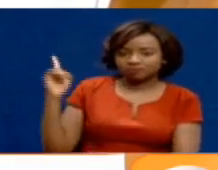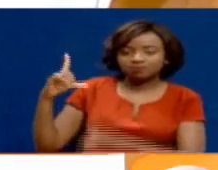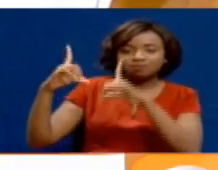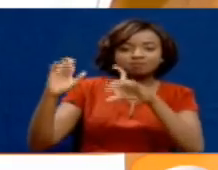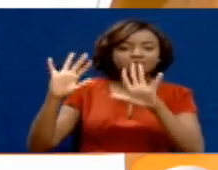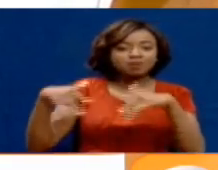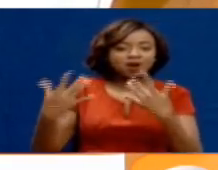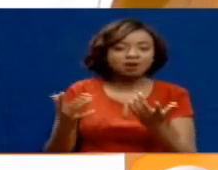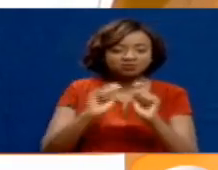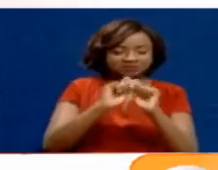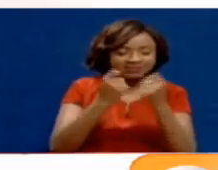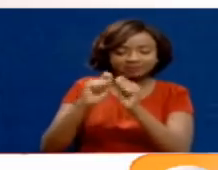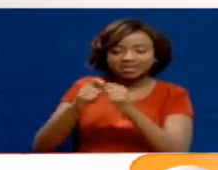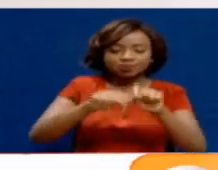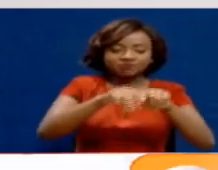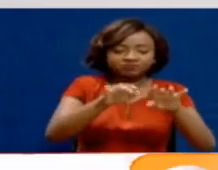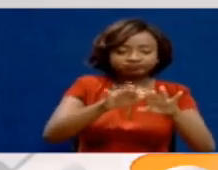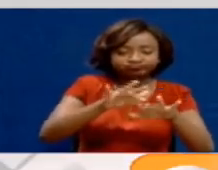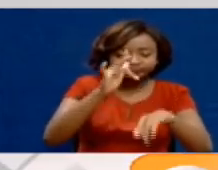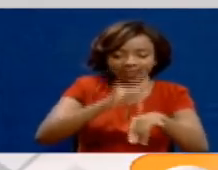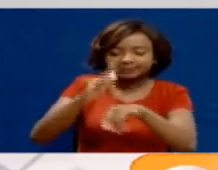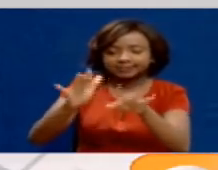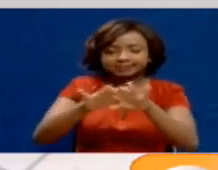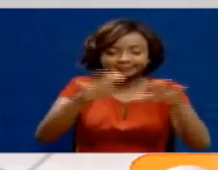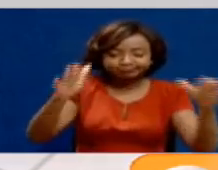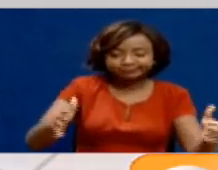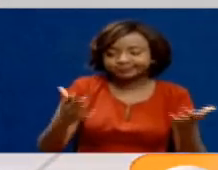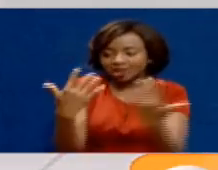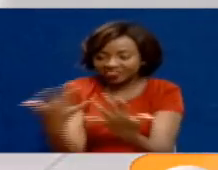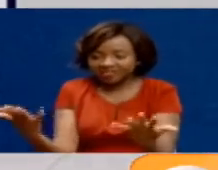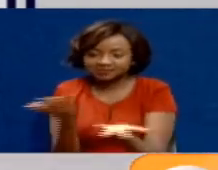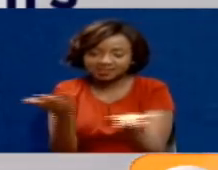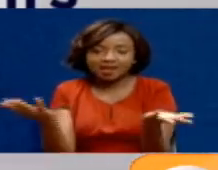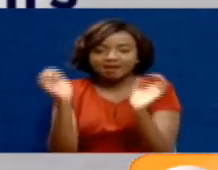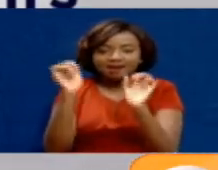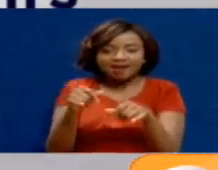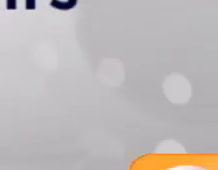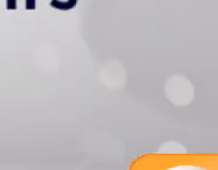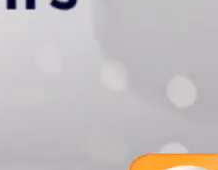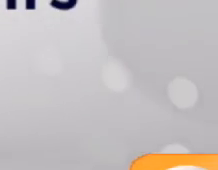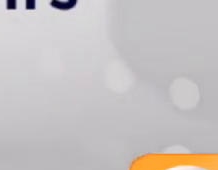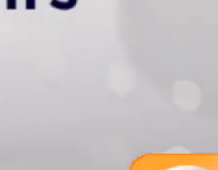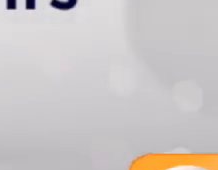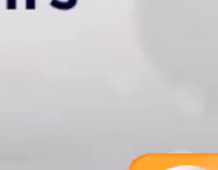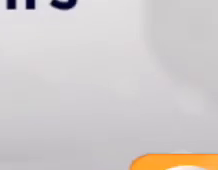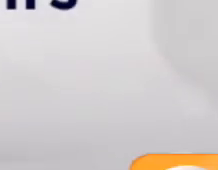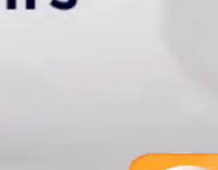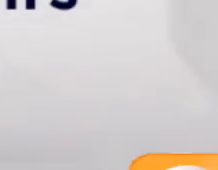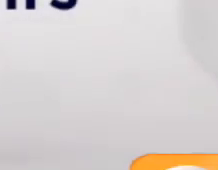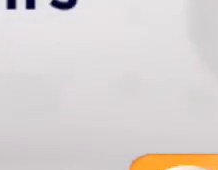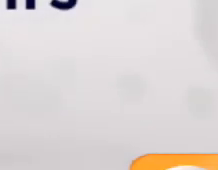of now different kinds of surfaces and how long it is likely to last. Clothing, for instance, up to 12